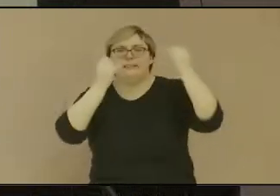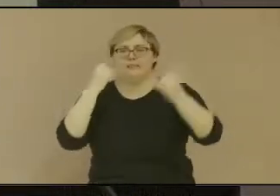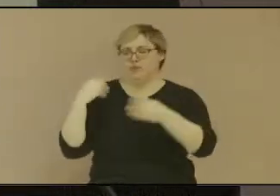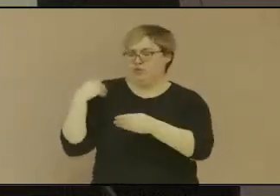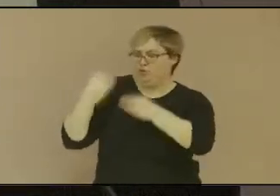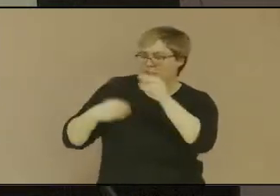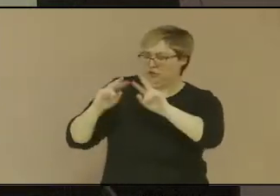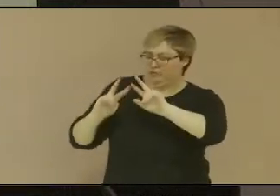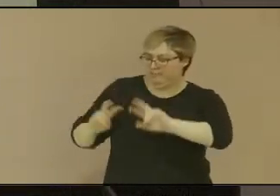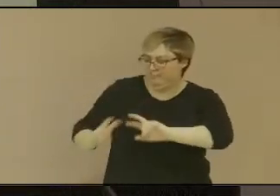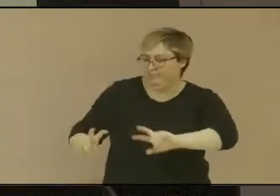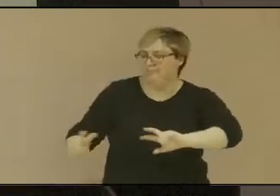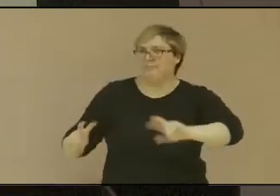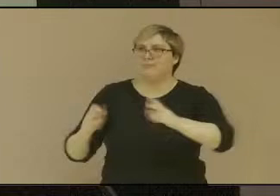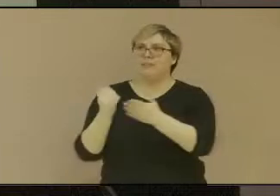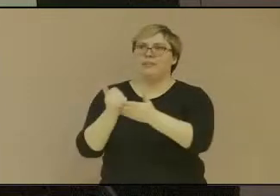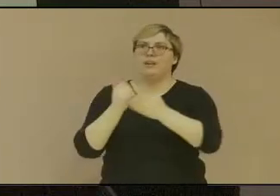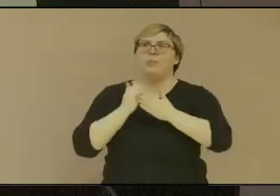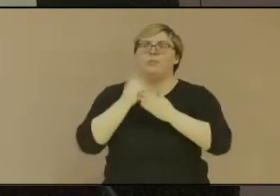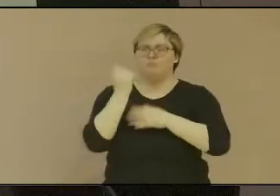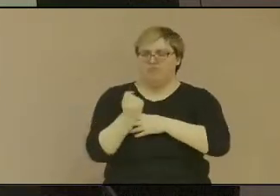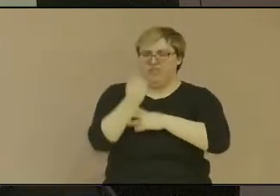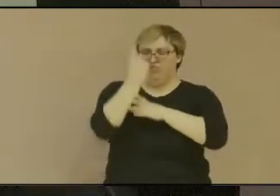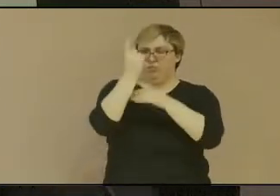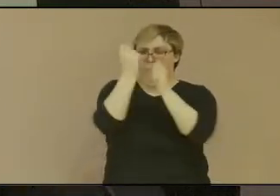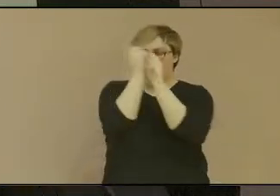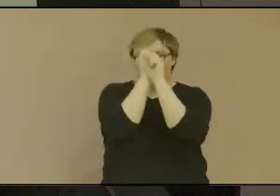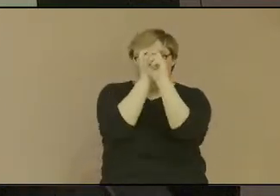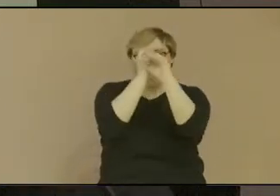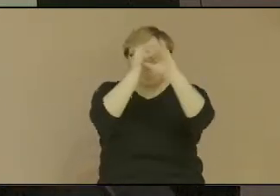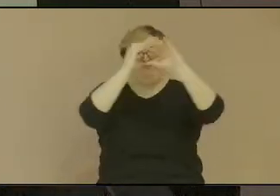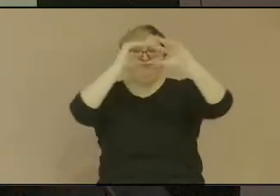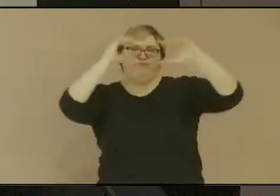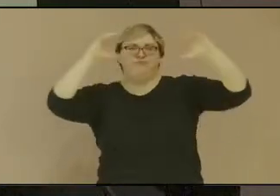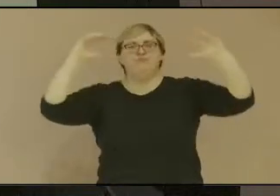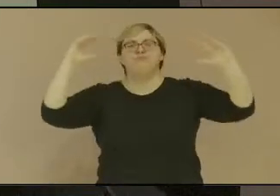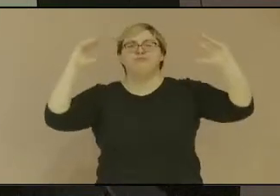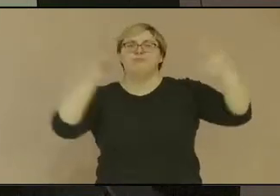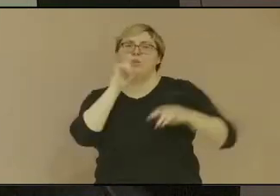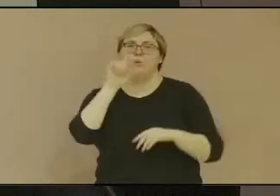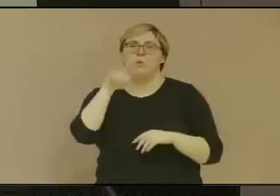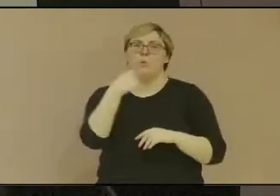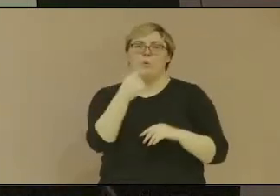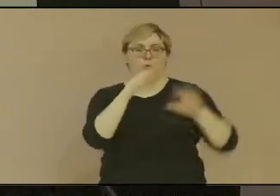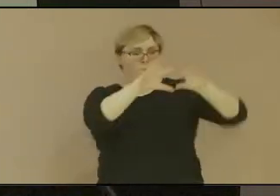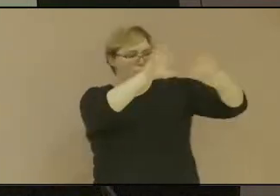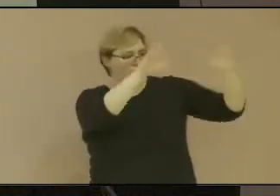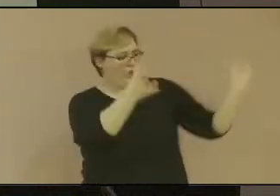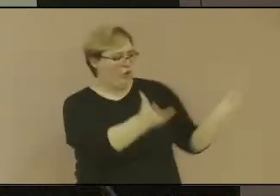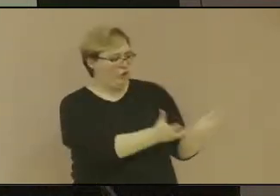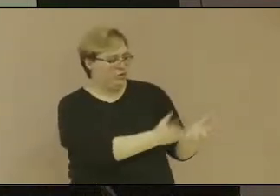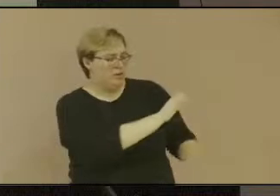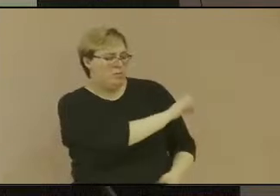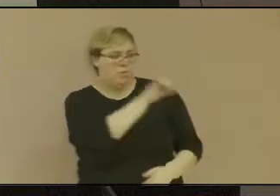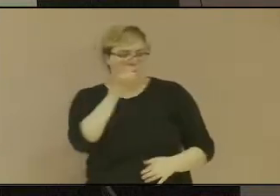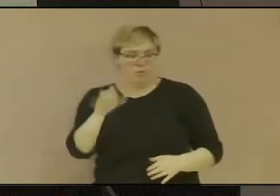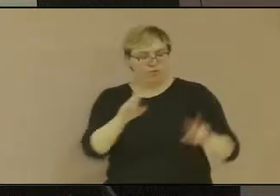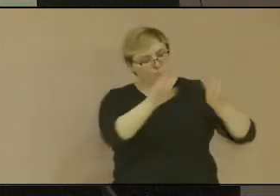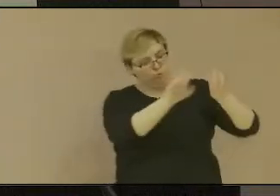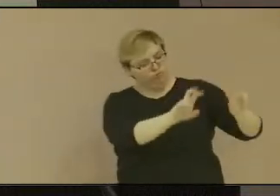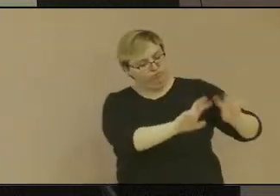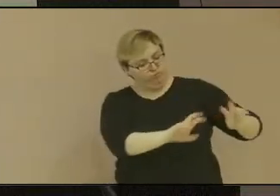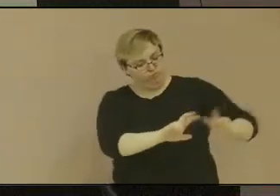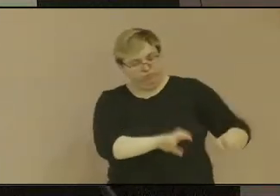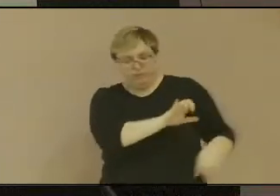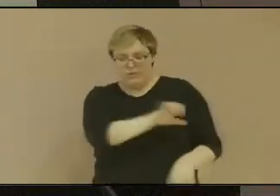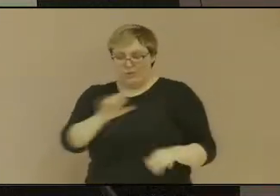our understanding of the world around us, and not just the world around us, but also the bodies and minds we inhabit and one